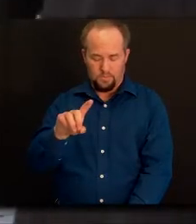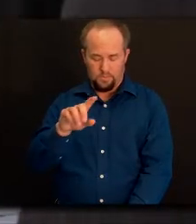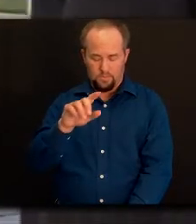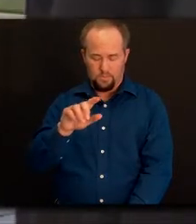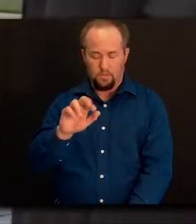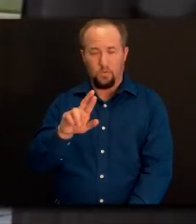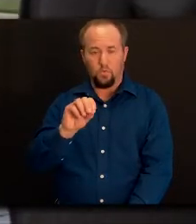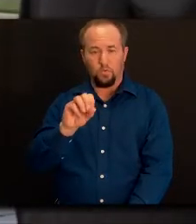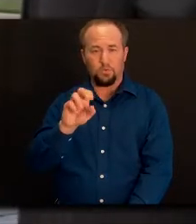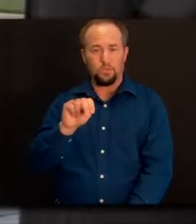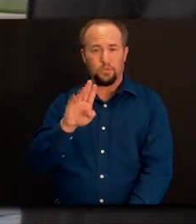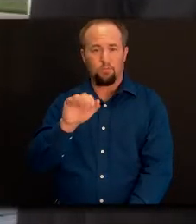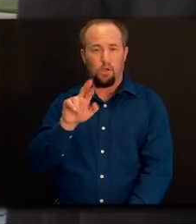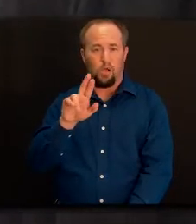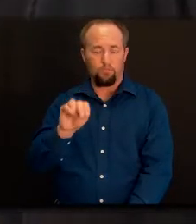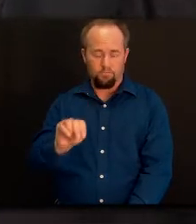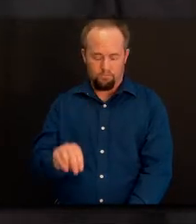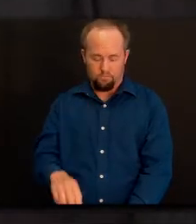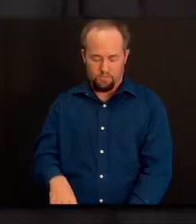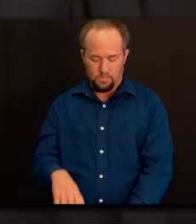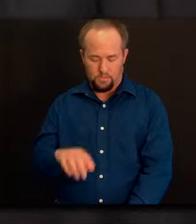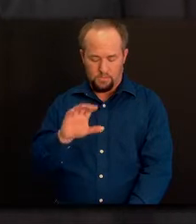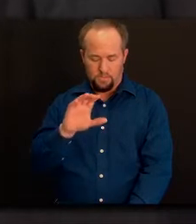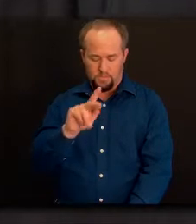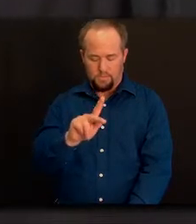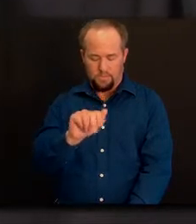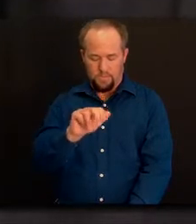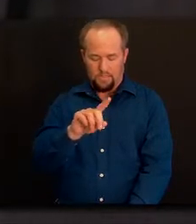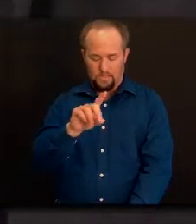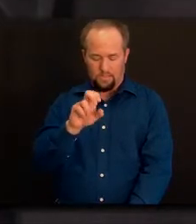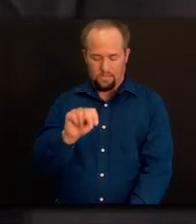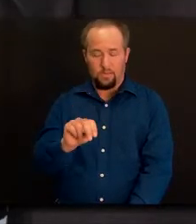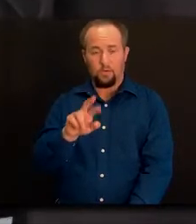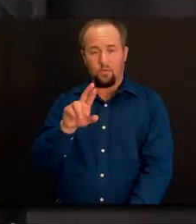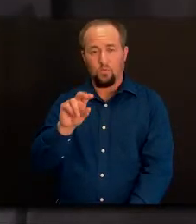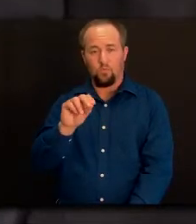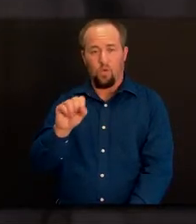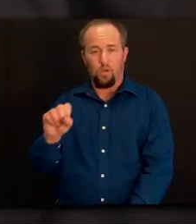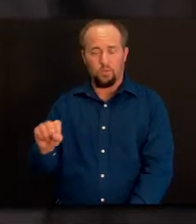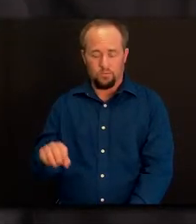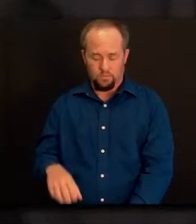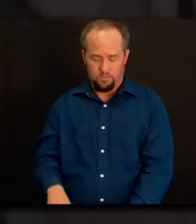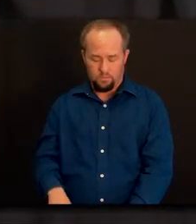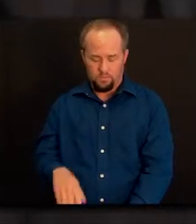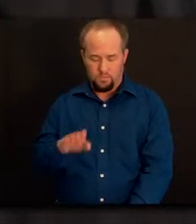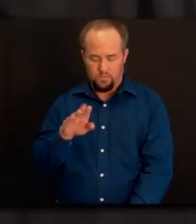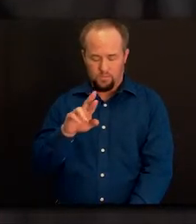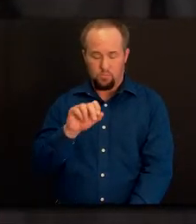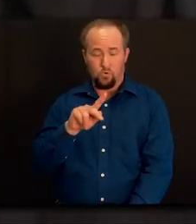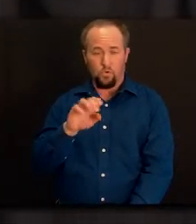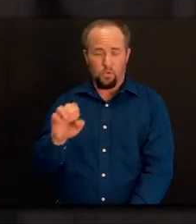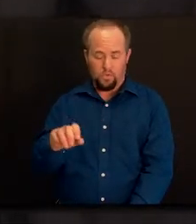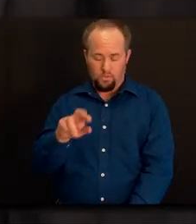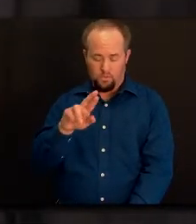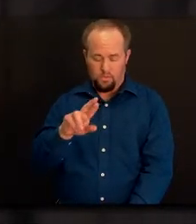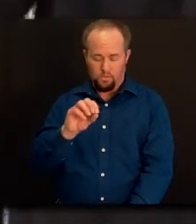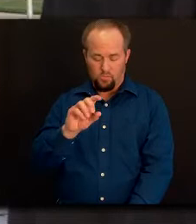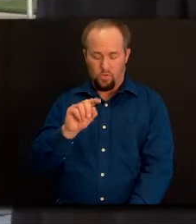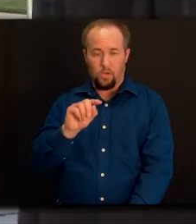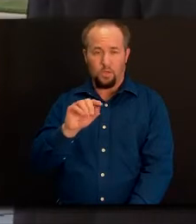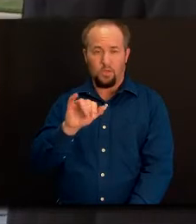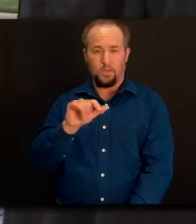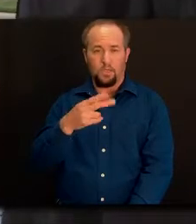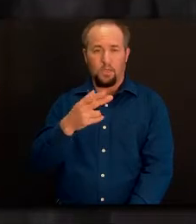Rosenbaum. Caden Nicole Ross. Brooke Nicole